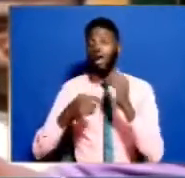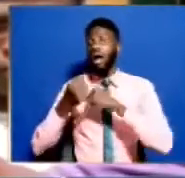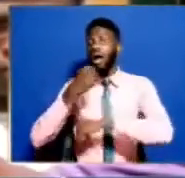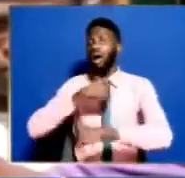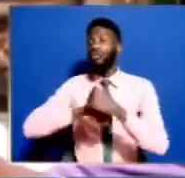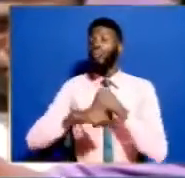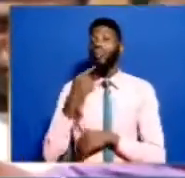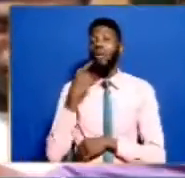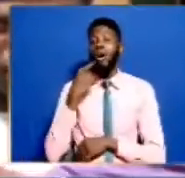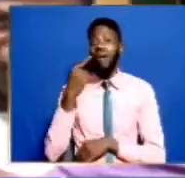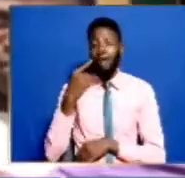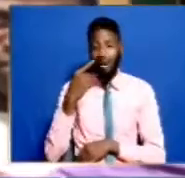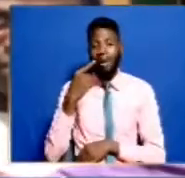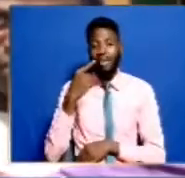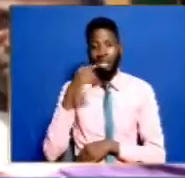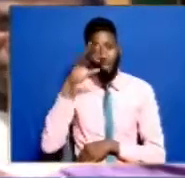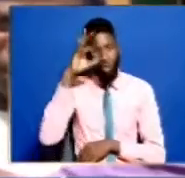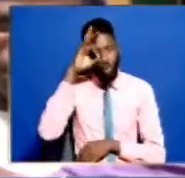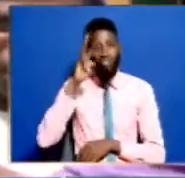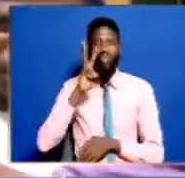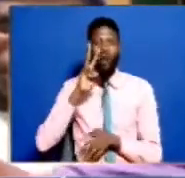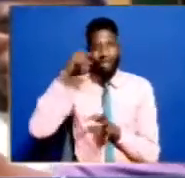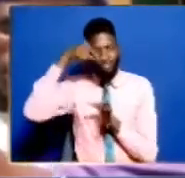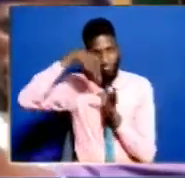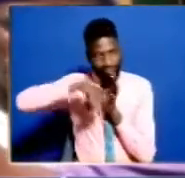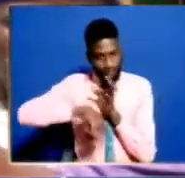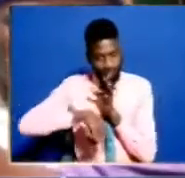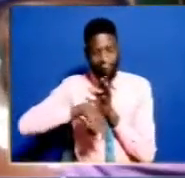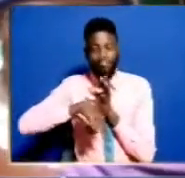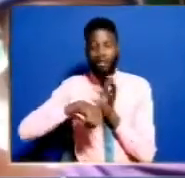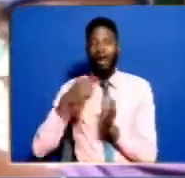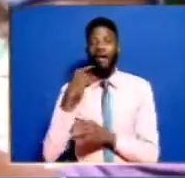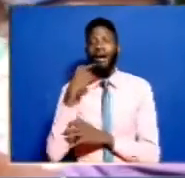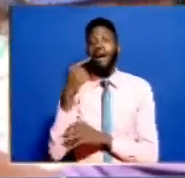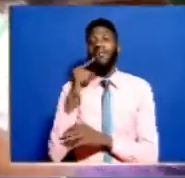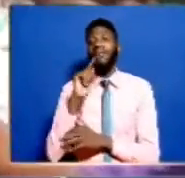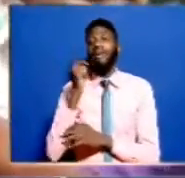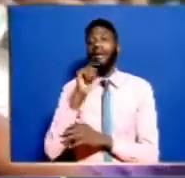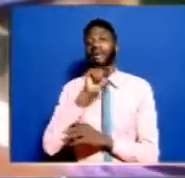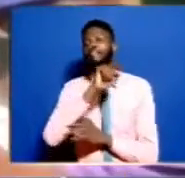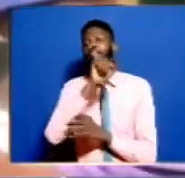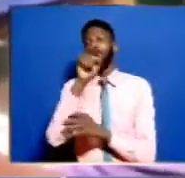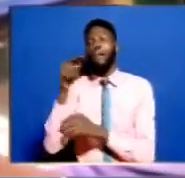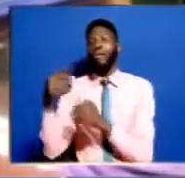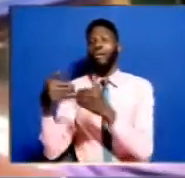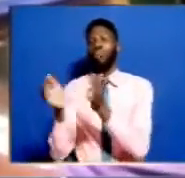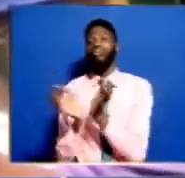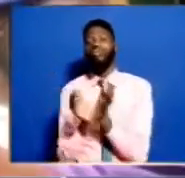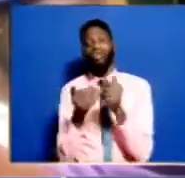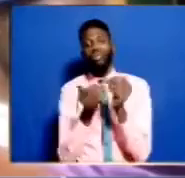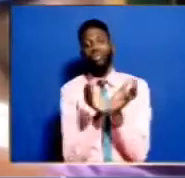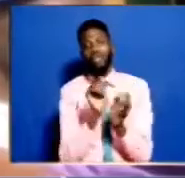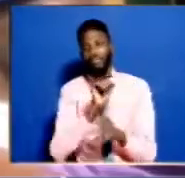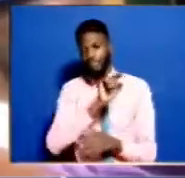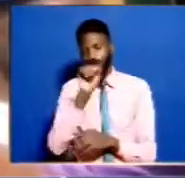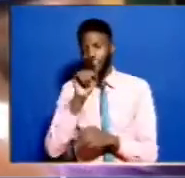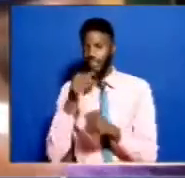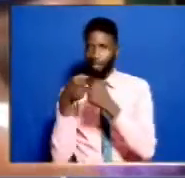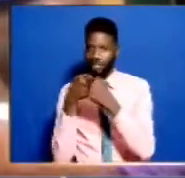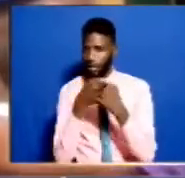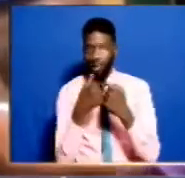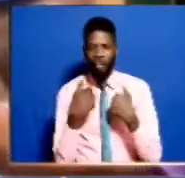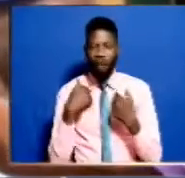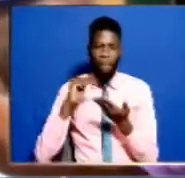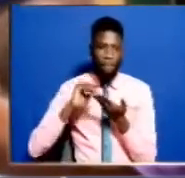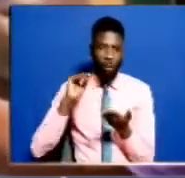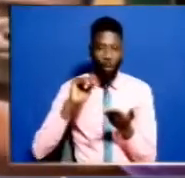tunapania kuchimba boreholes 100 Kenya mzima kwa jamii ambazo zina shida sana sana kwa swala